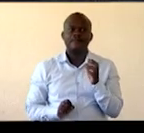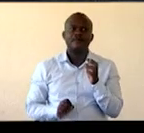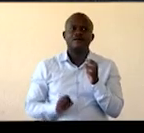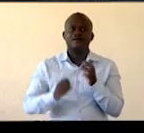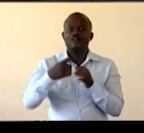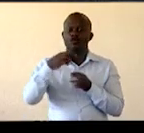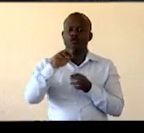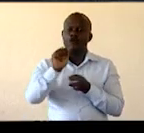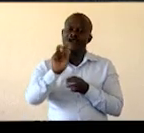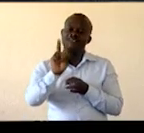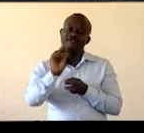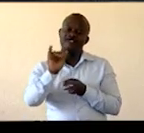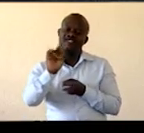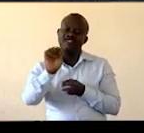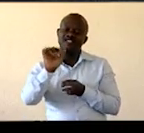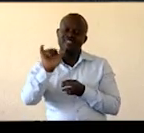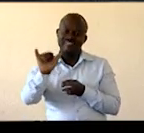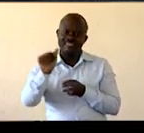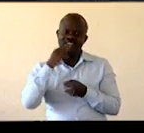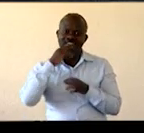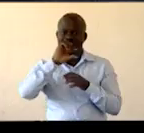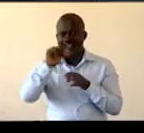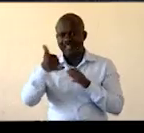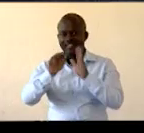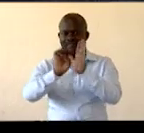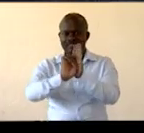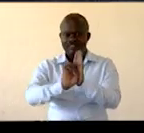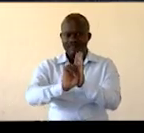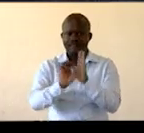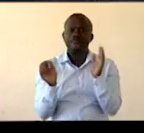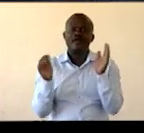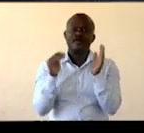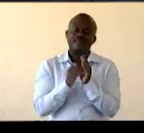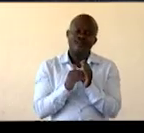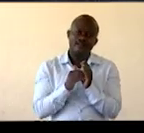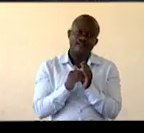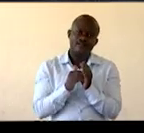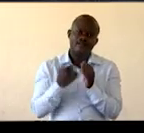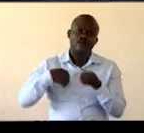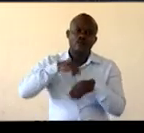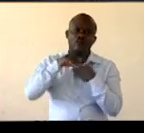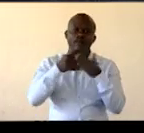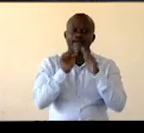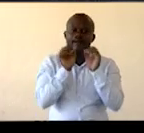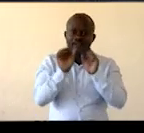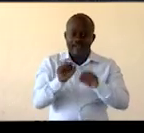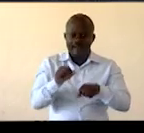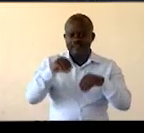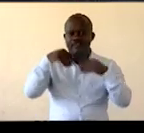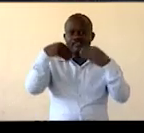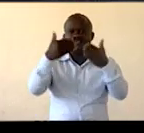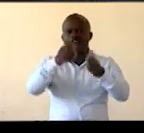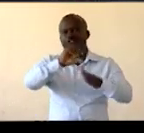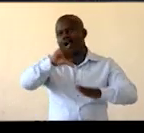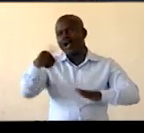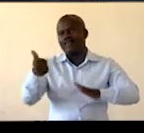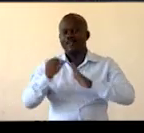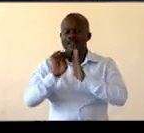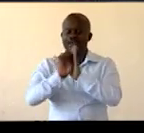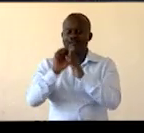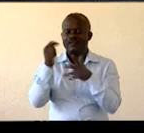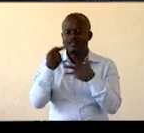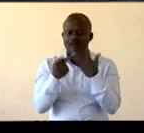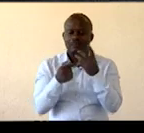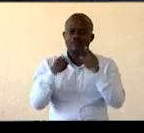Gravity is another example. And then we can give other examples